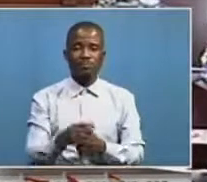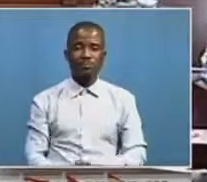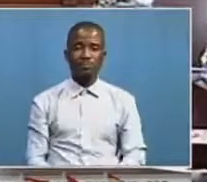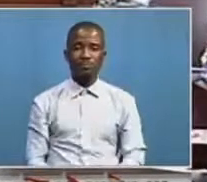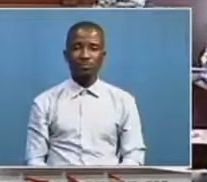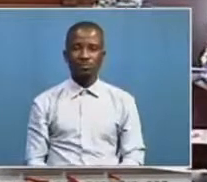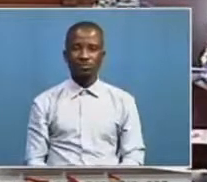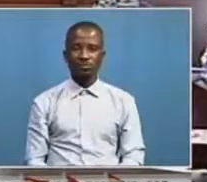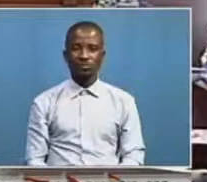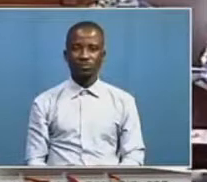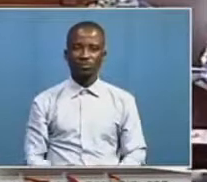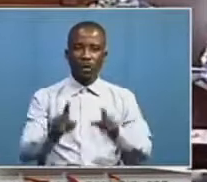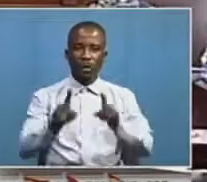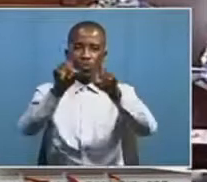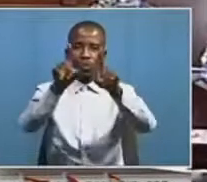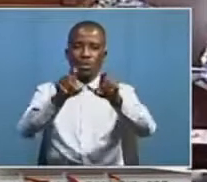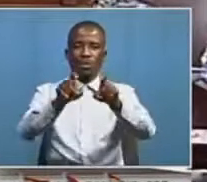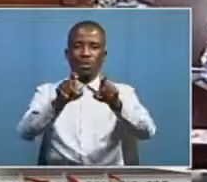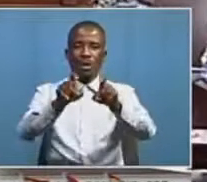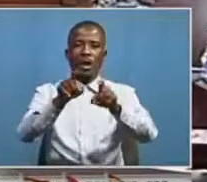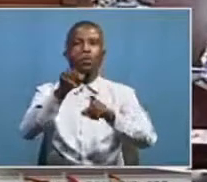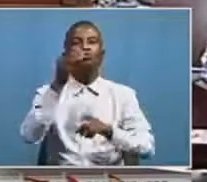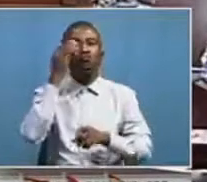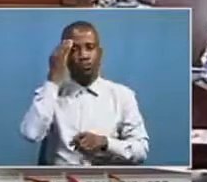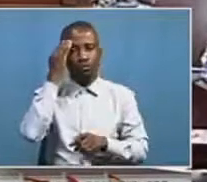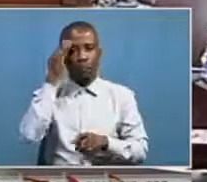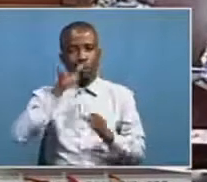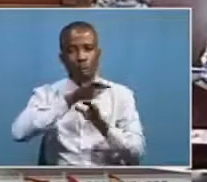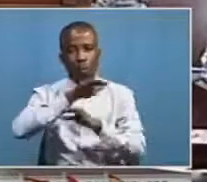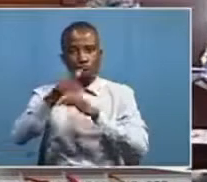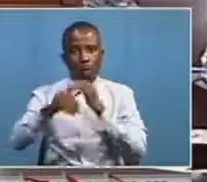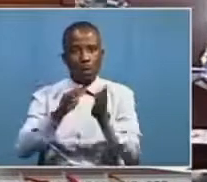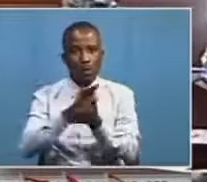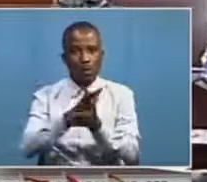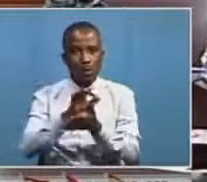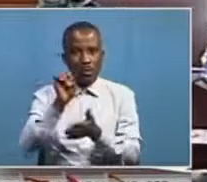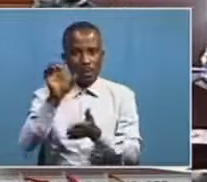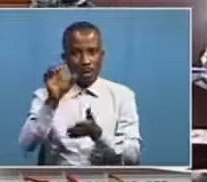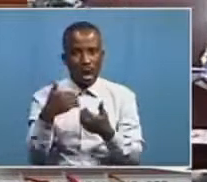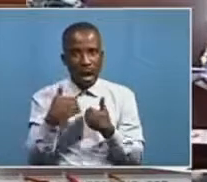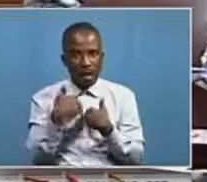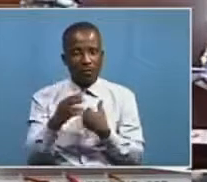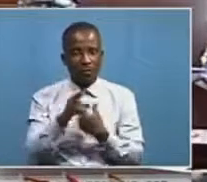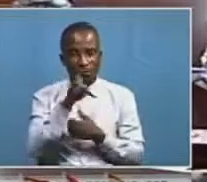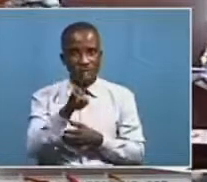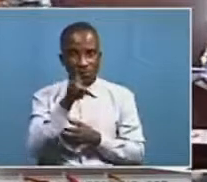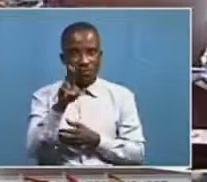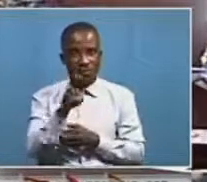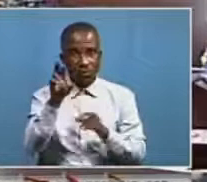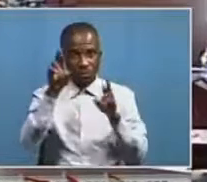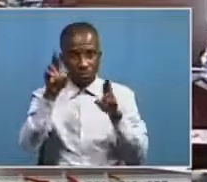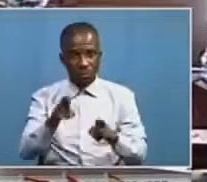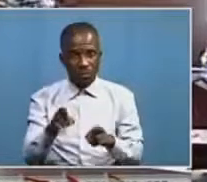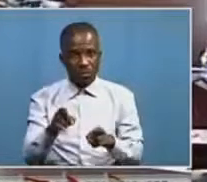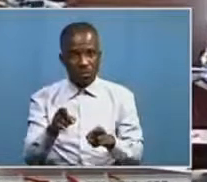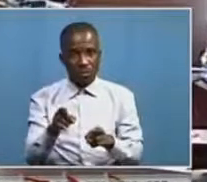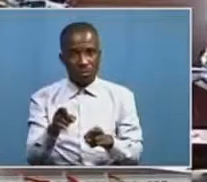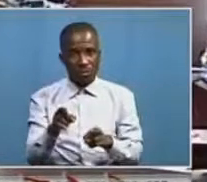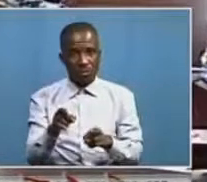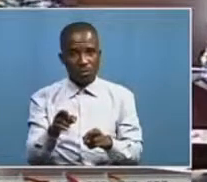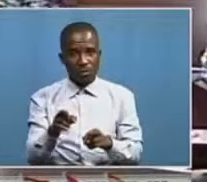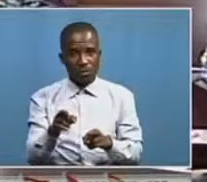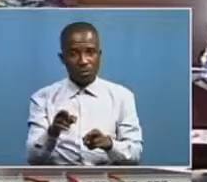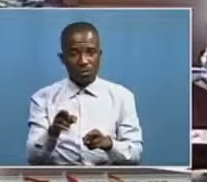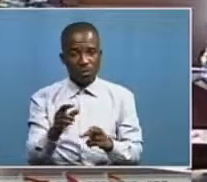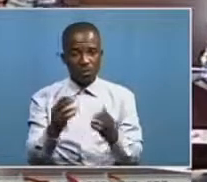Quote, question, as you know, all the documents that the EC was using to collate the results from the polling stations right up